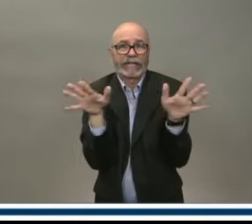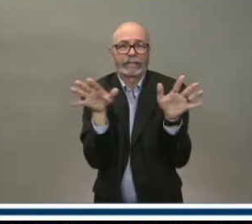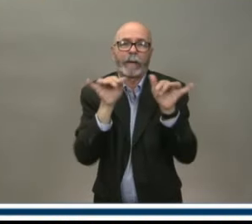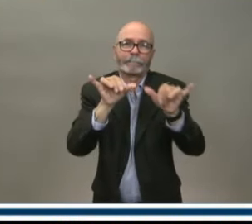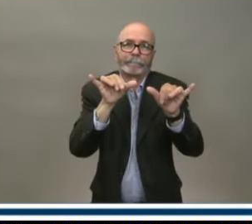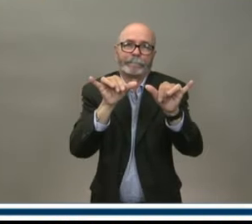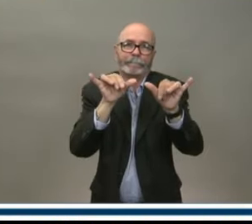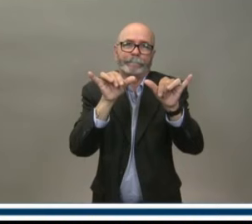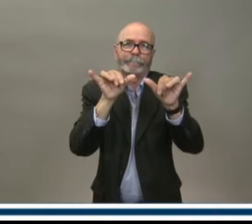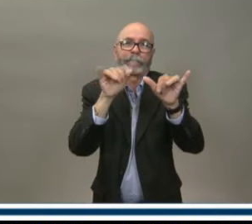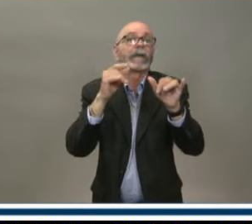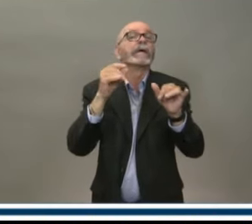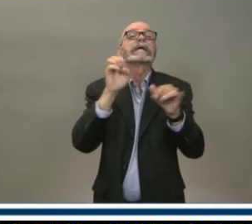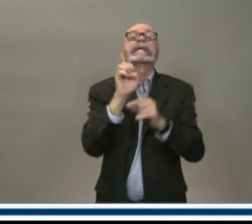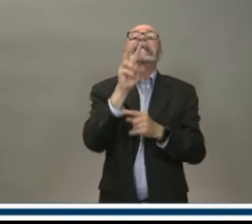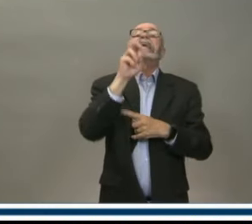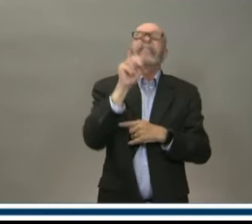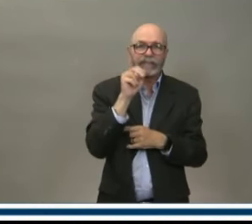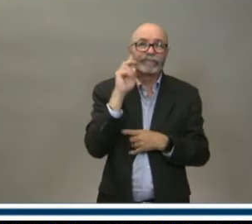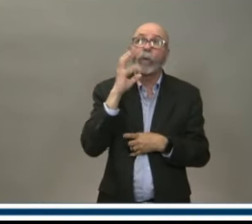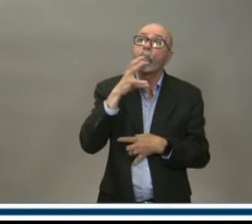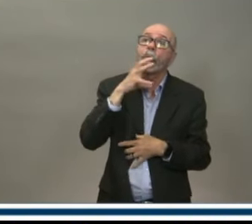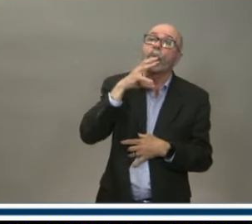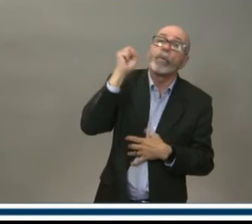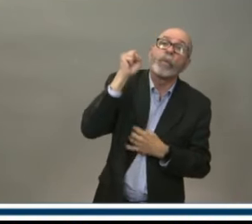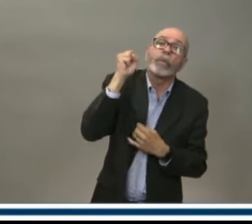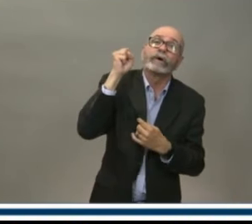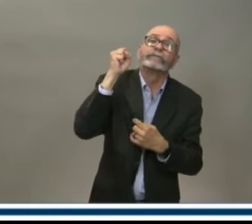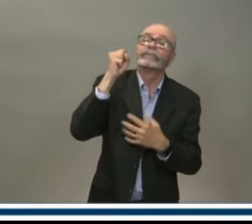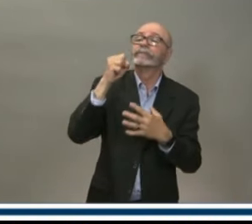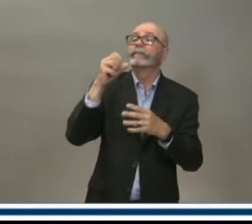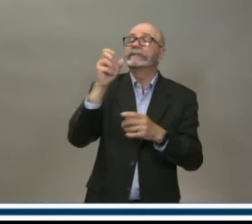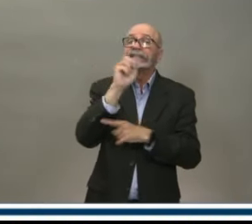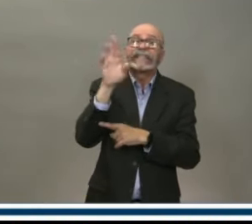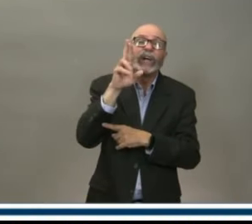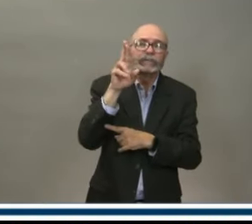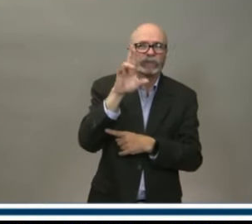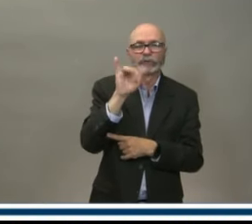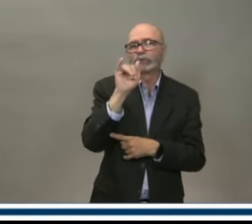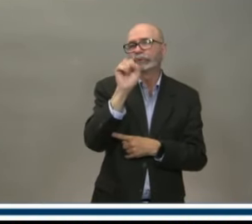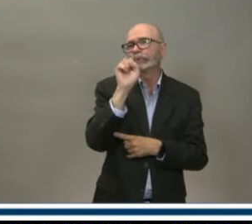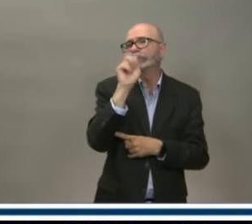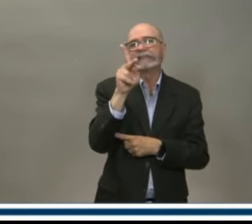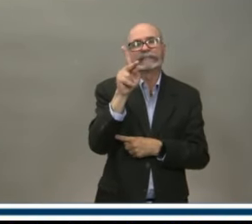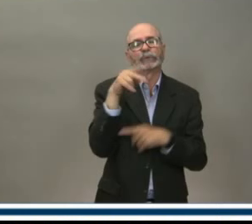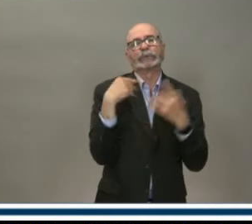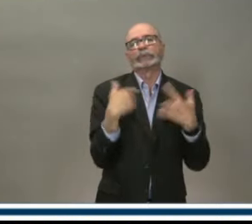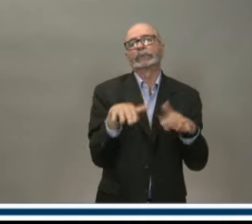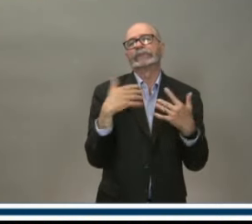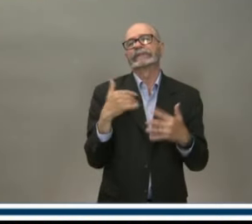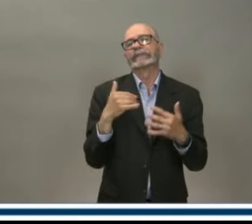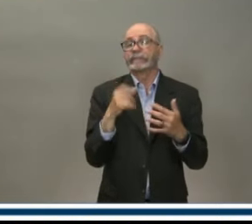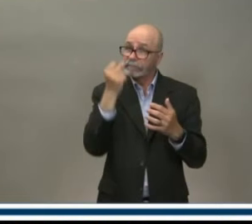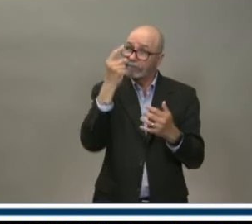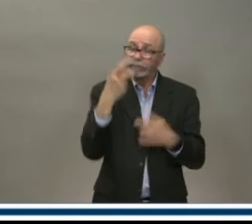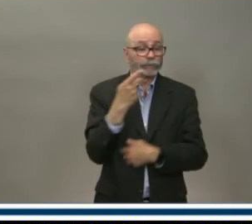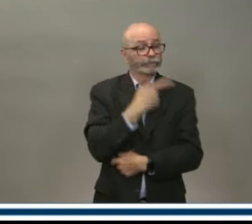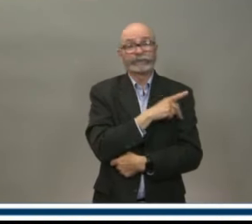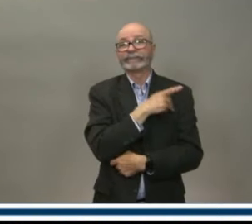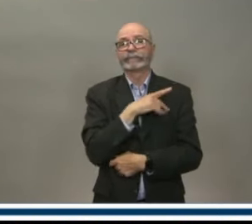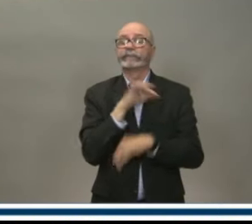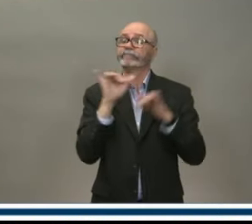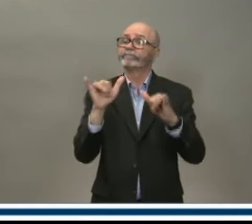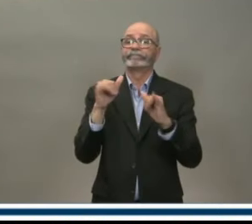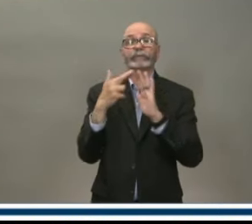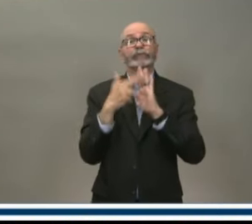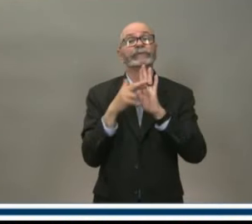are put at risk. So we still have to look at this from a provincial perspective, stick with our restrictive measures across the